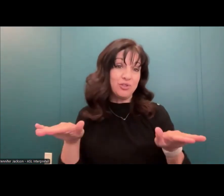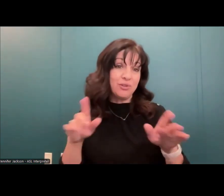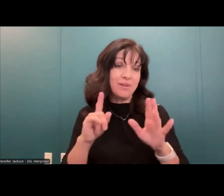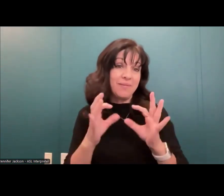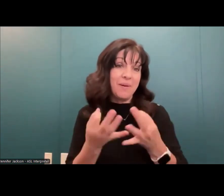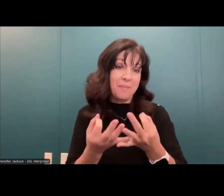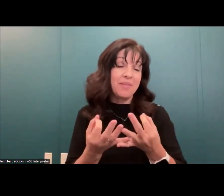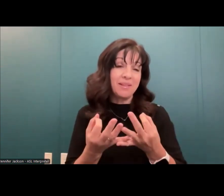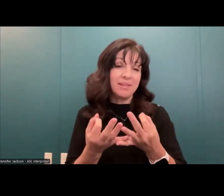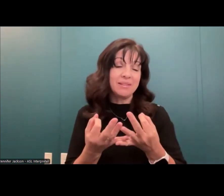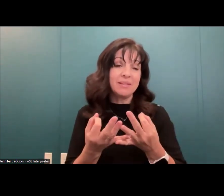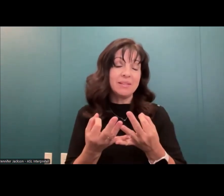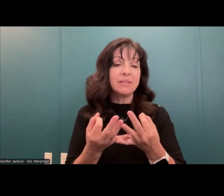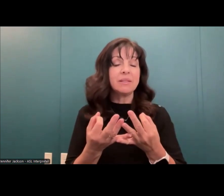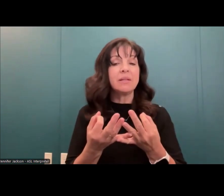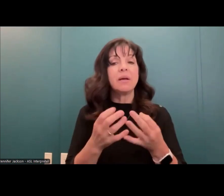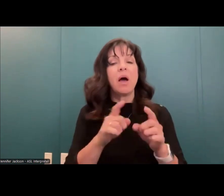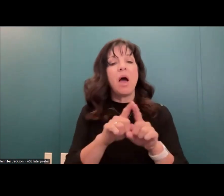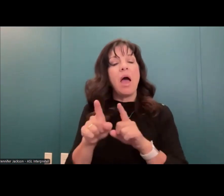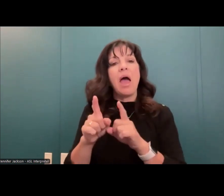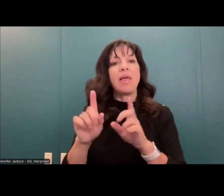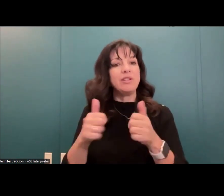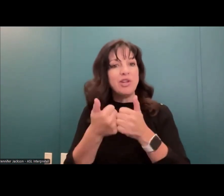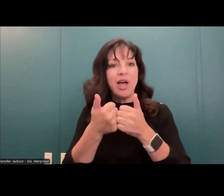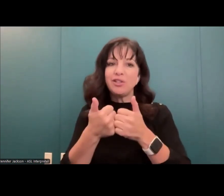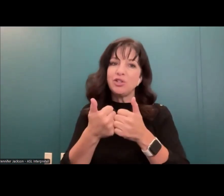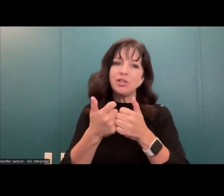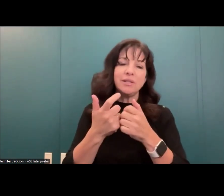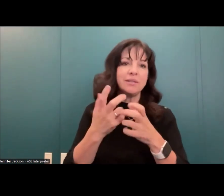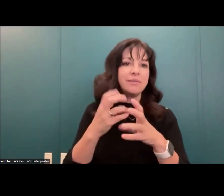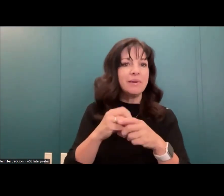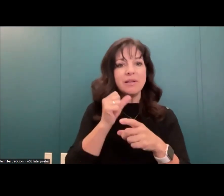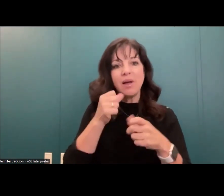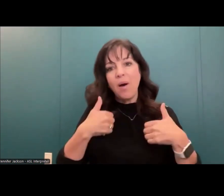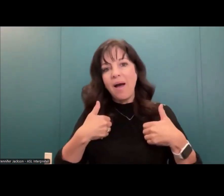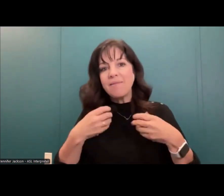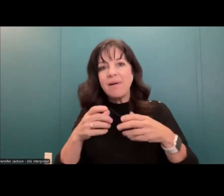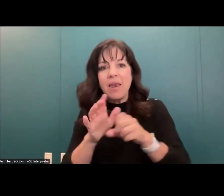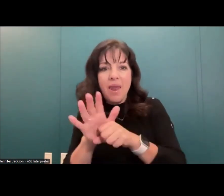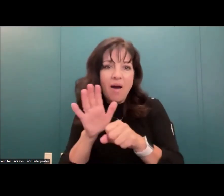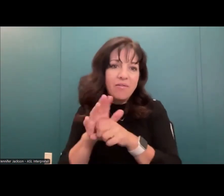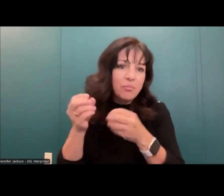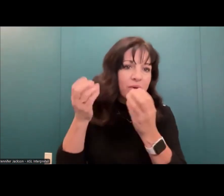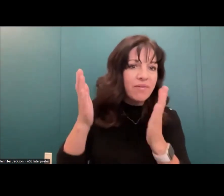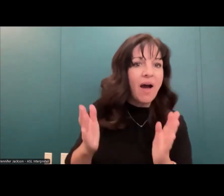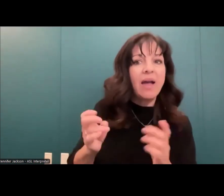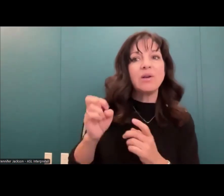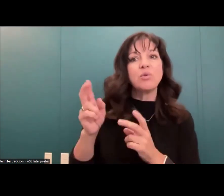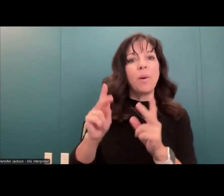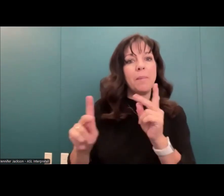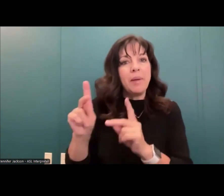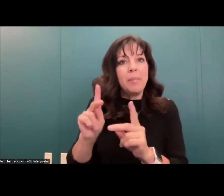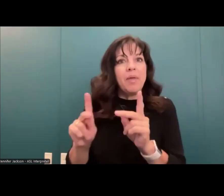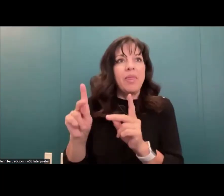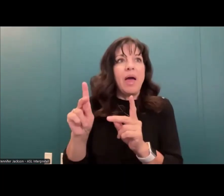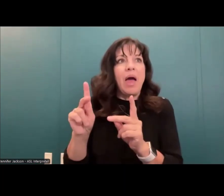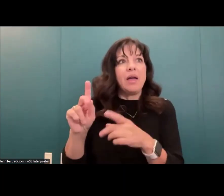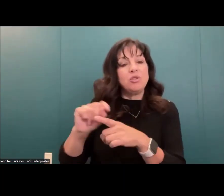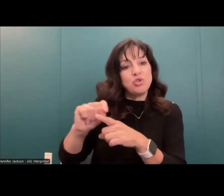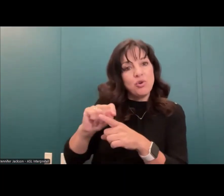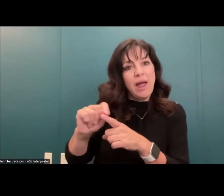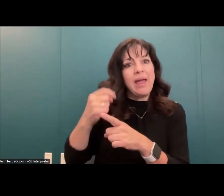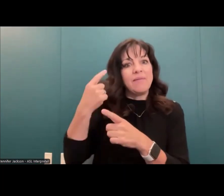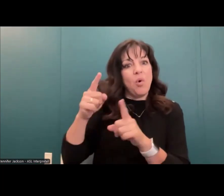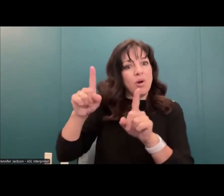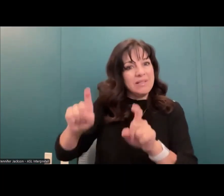families. And then the challenges come with not having enough providers or people capable or trained to do the